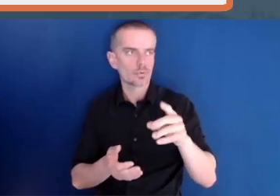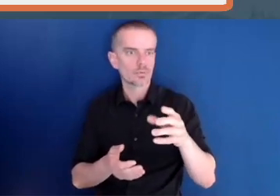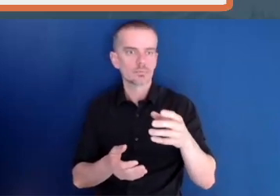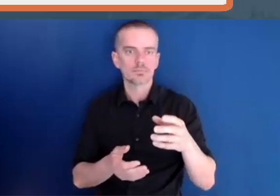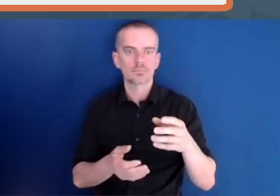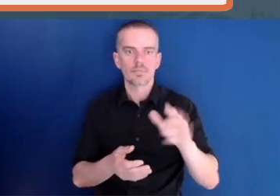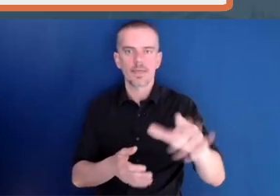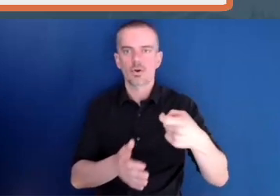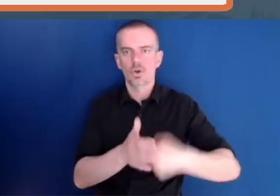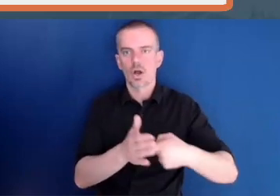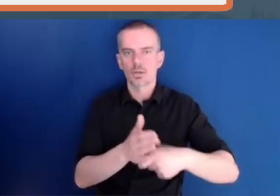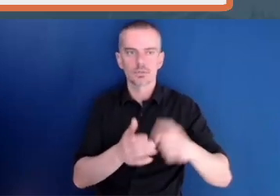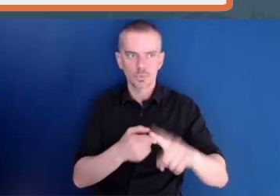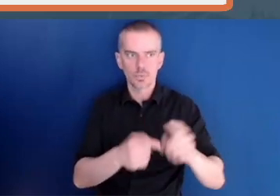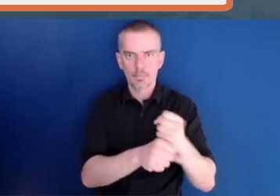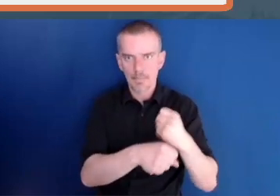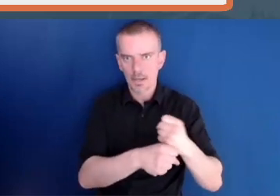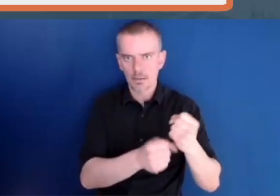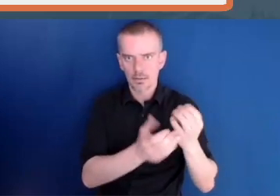goods or delivery of the services.